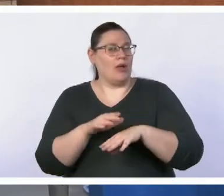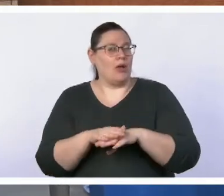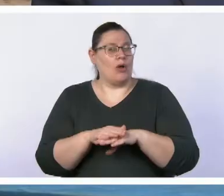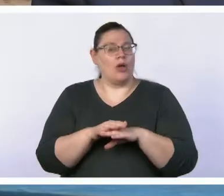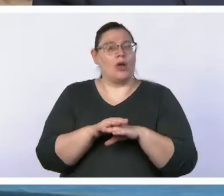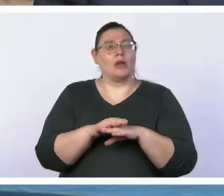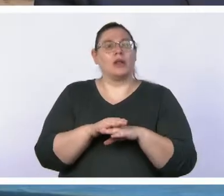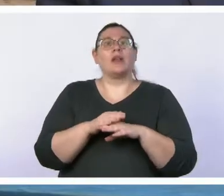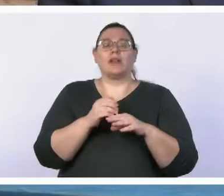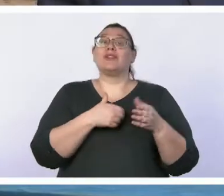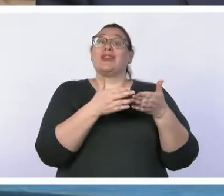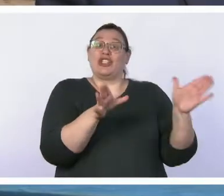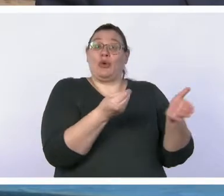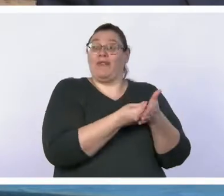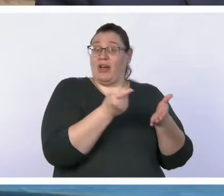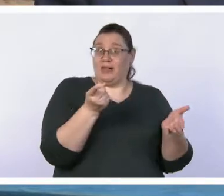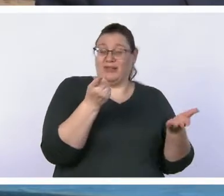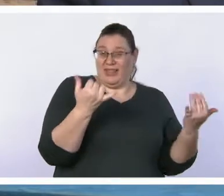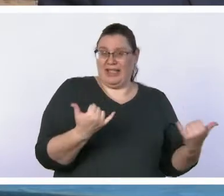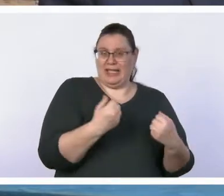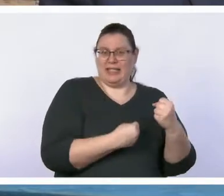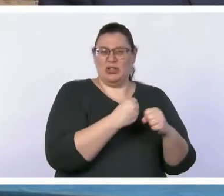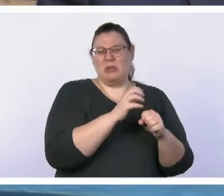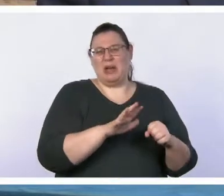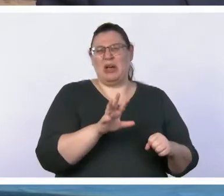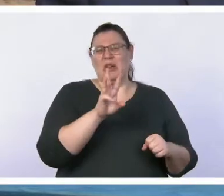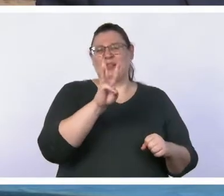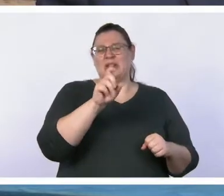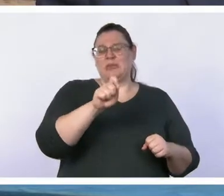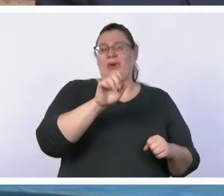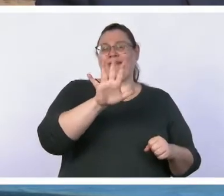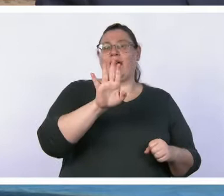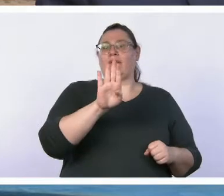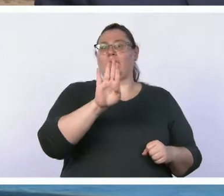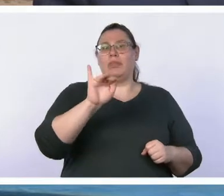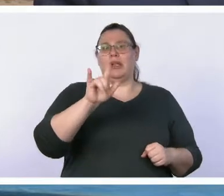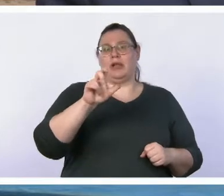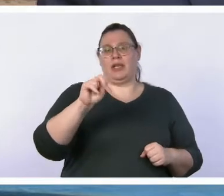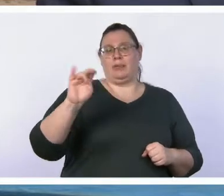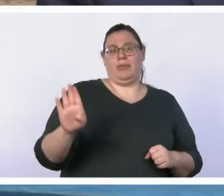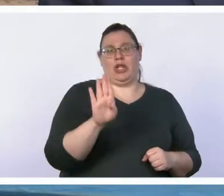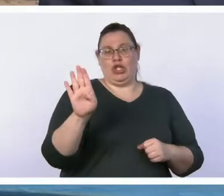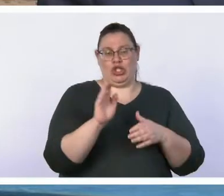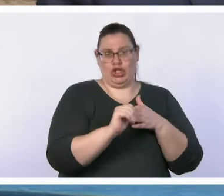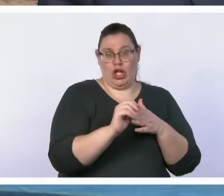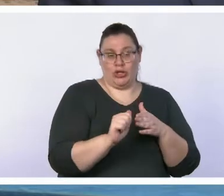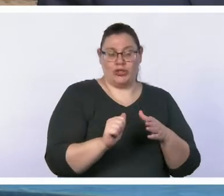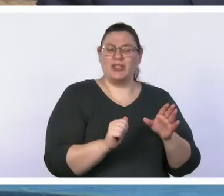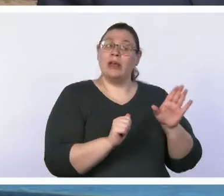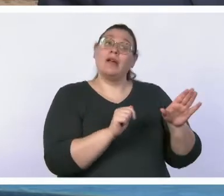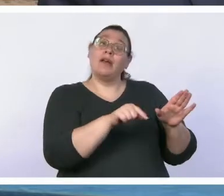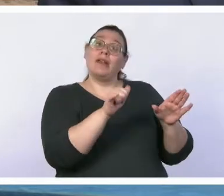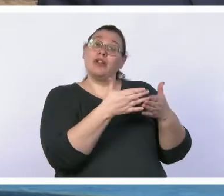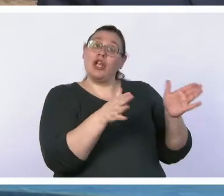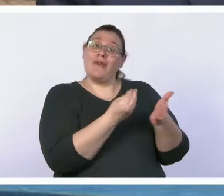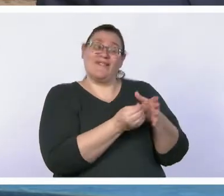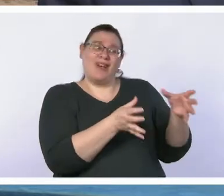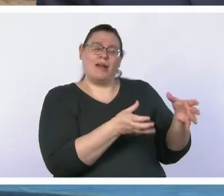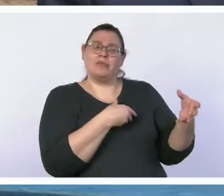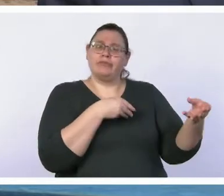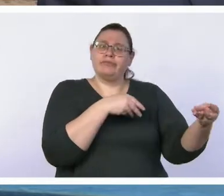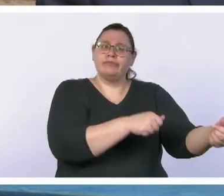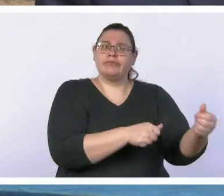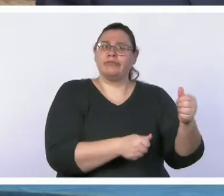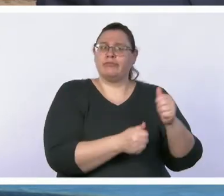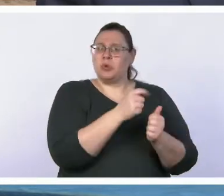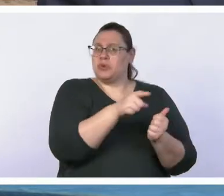a general fund, which this year will be about $6.5 billion. And the general fund is what we spend on most of